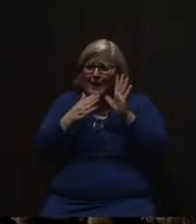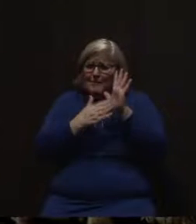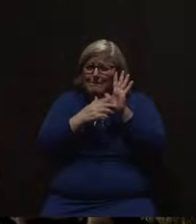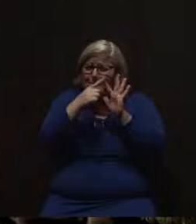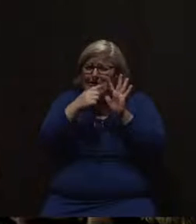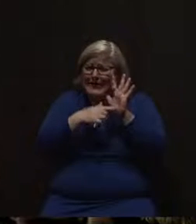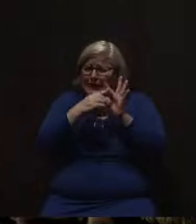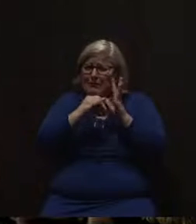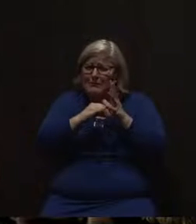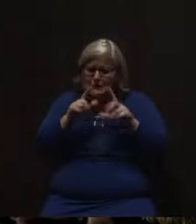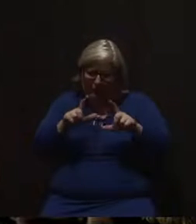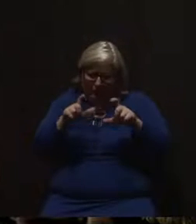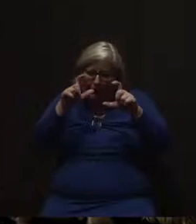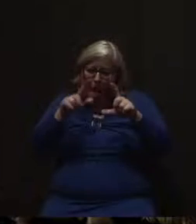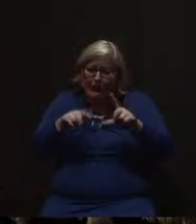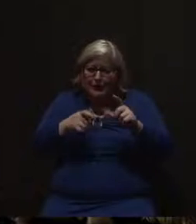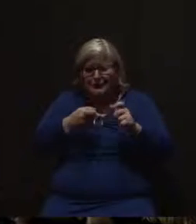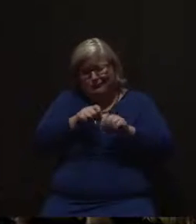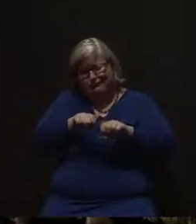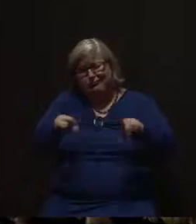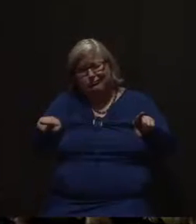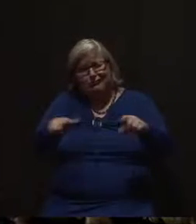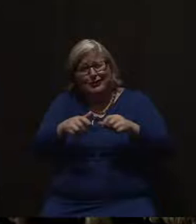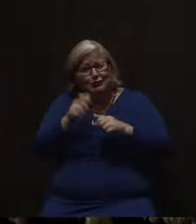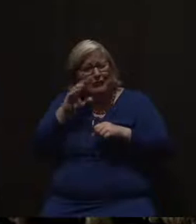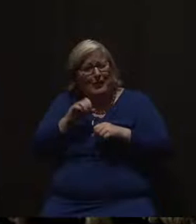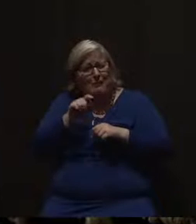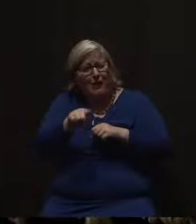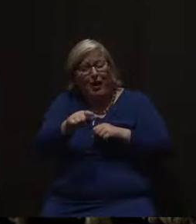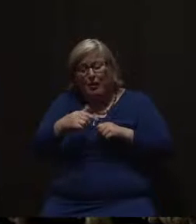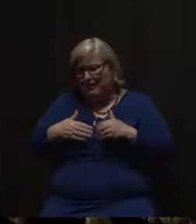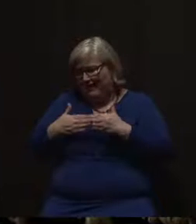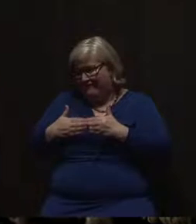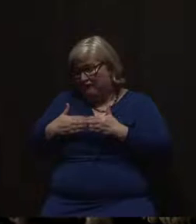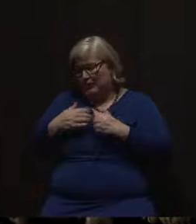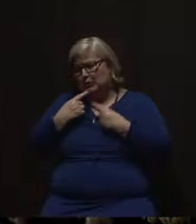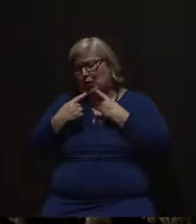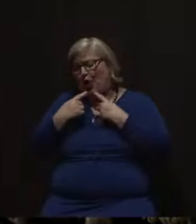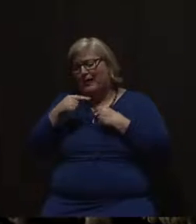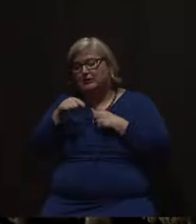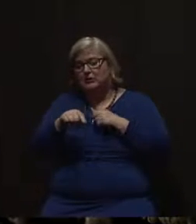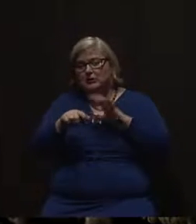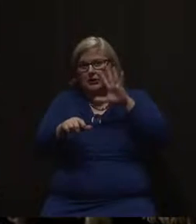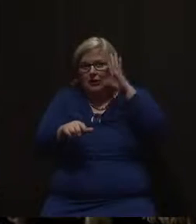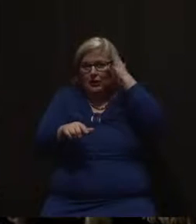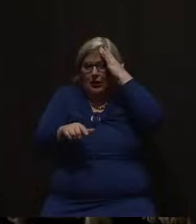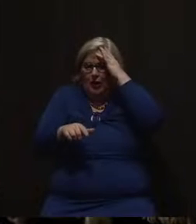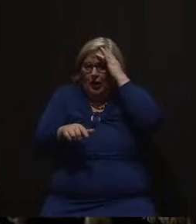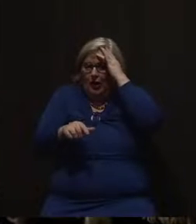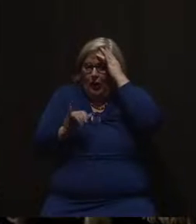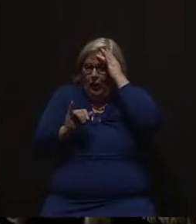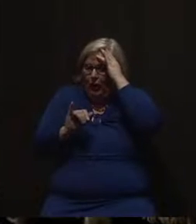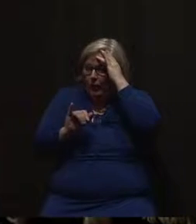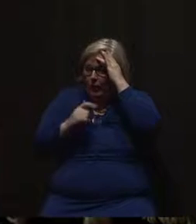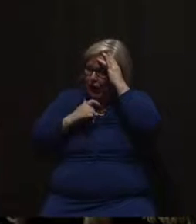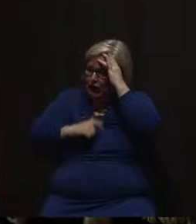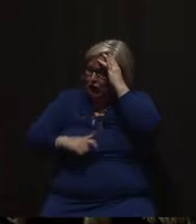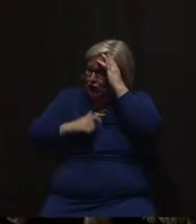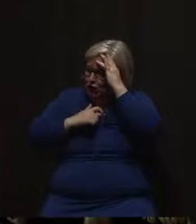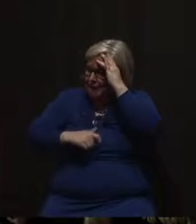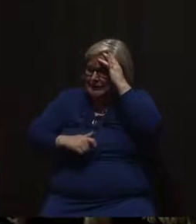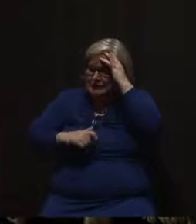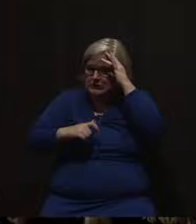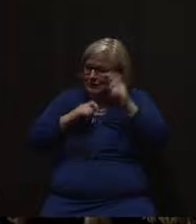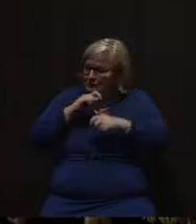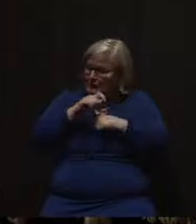those. And loads of people, and by that I mean my friends, they commented, oh God, we humans, we are the virus